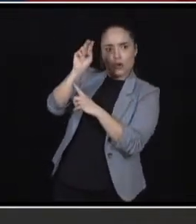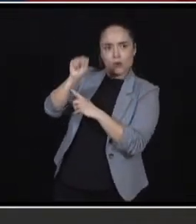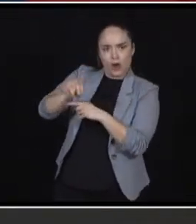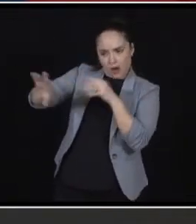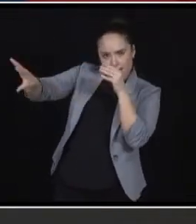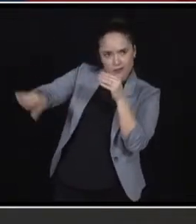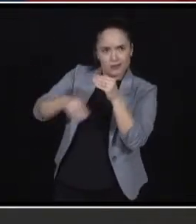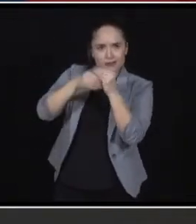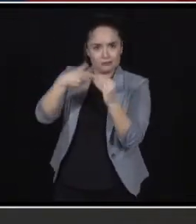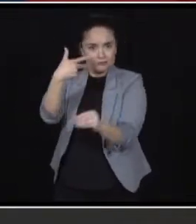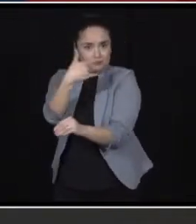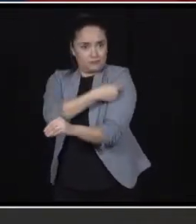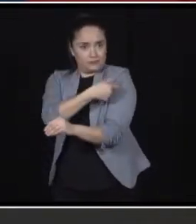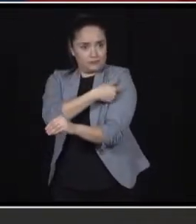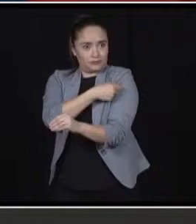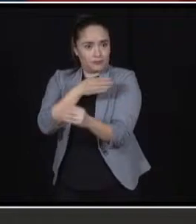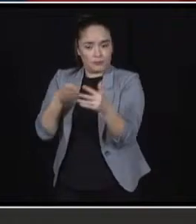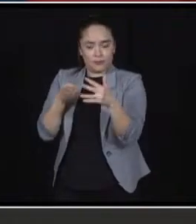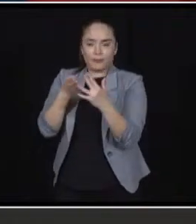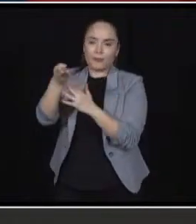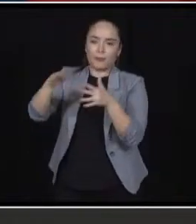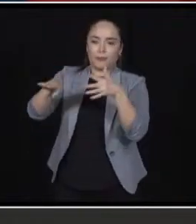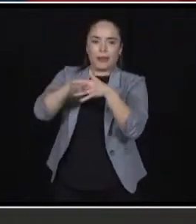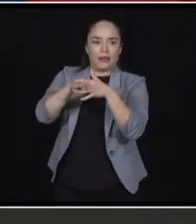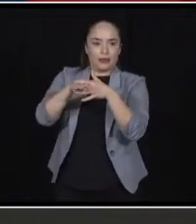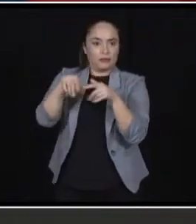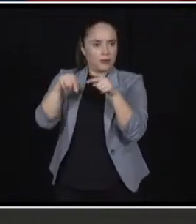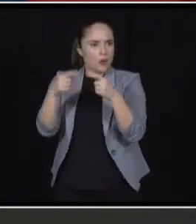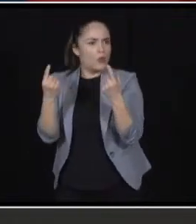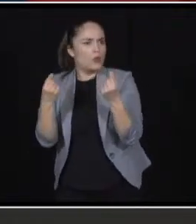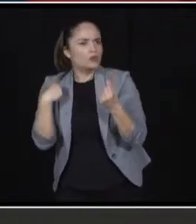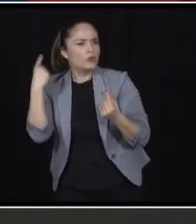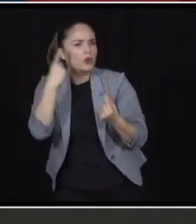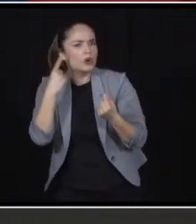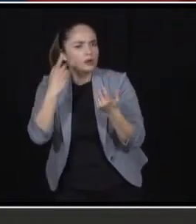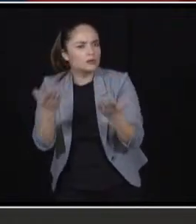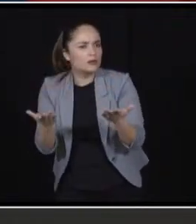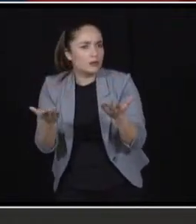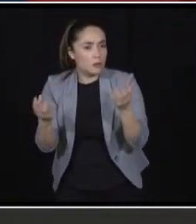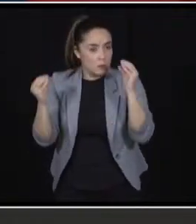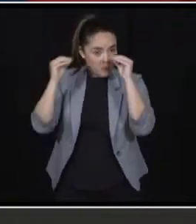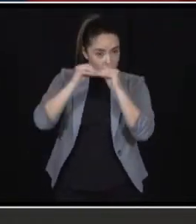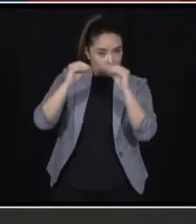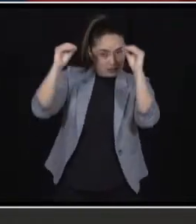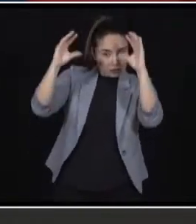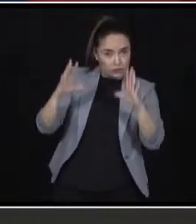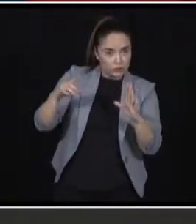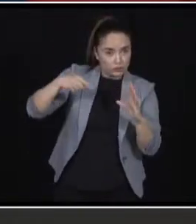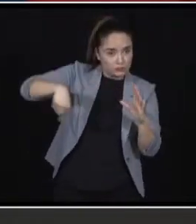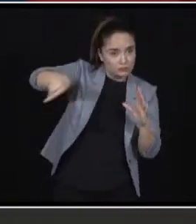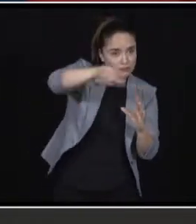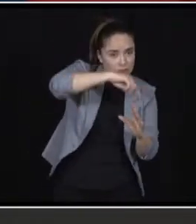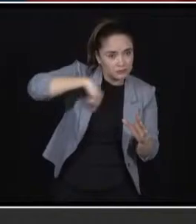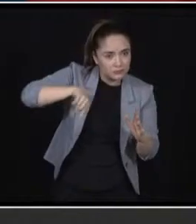any talks of getting more teachers and educational workers vaccinated instead of